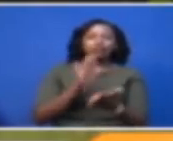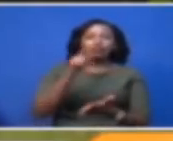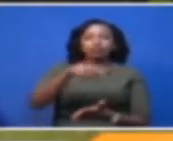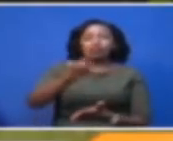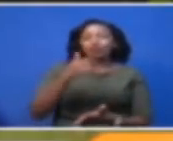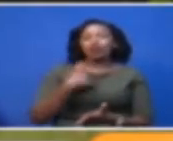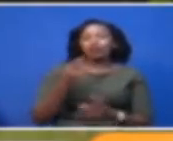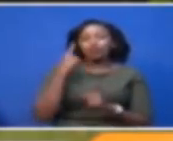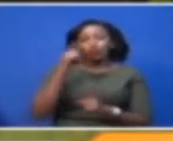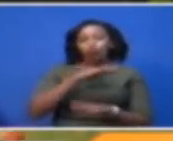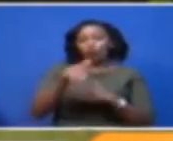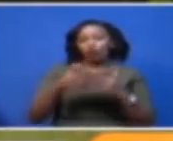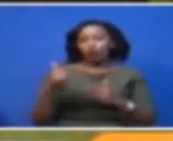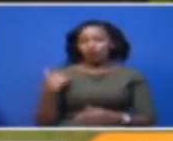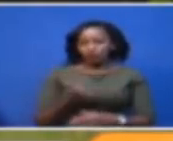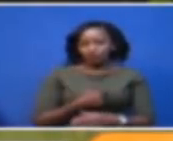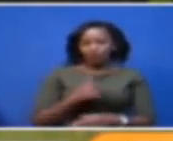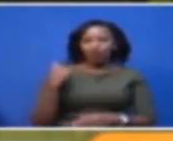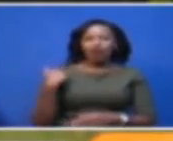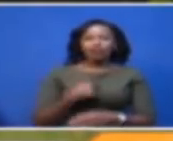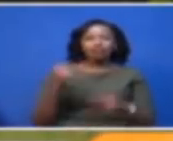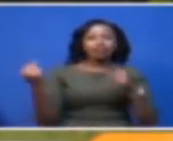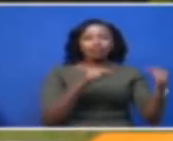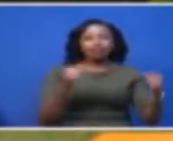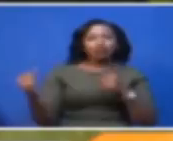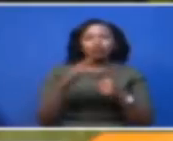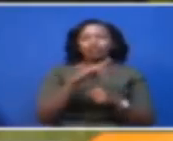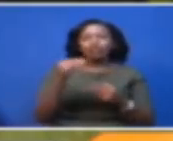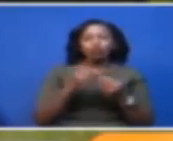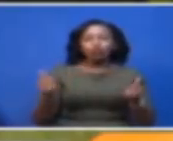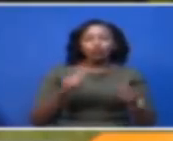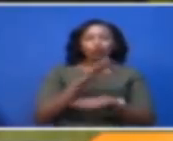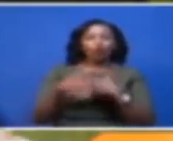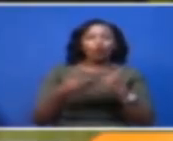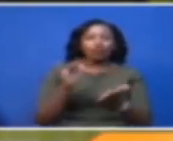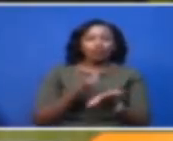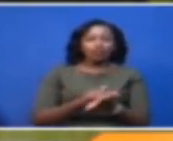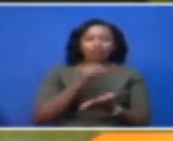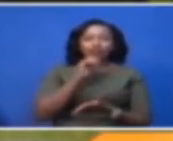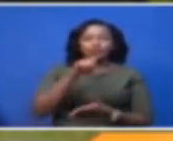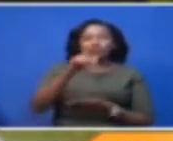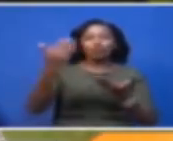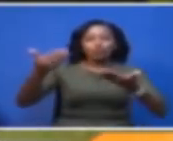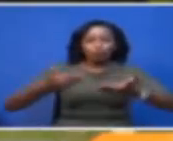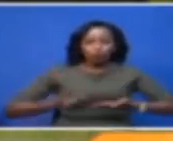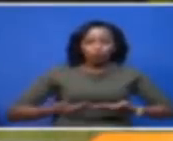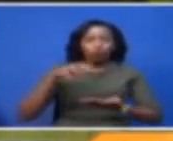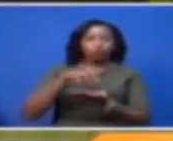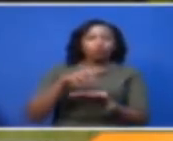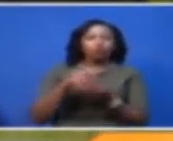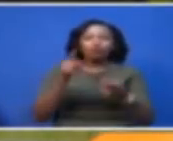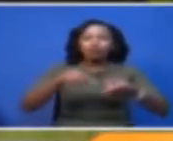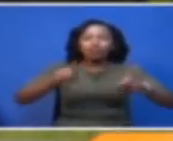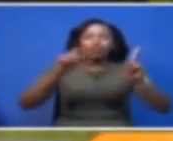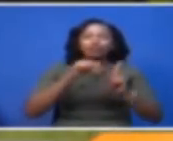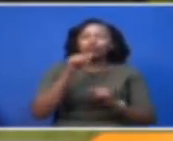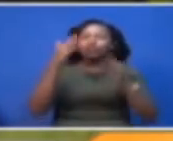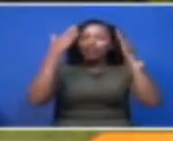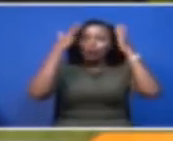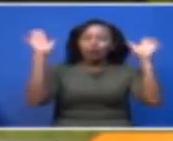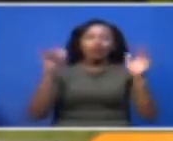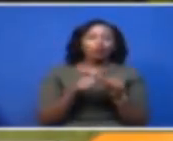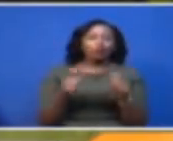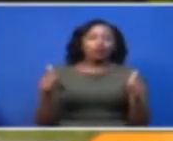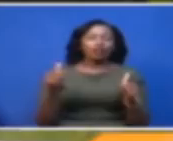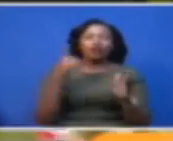our disagreements, you know, having to go through that. He's brought into a scene he's not familiar with. And here